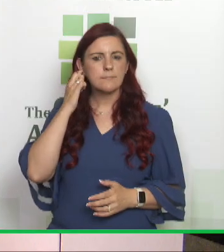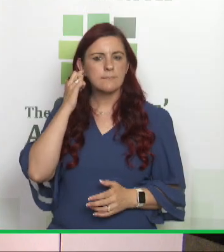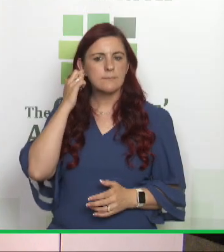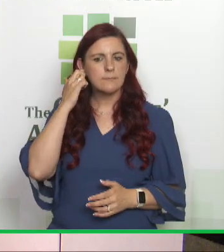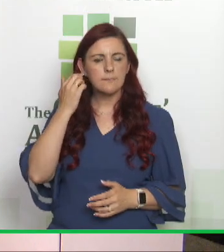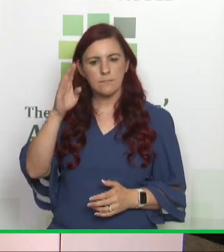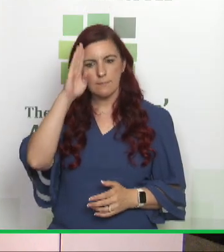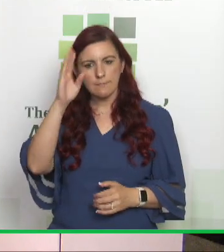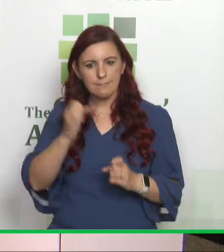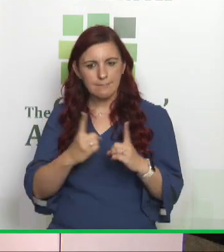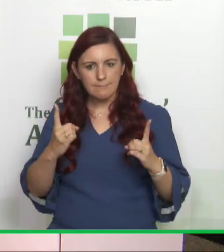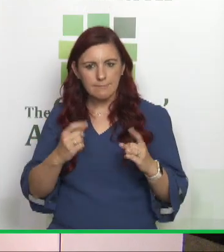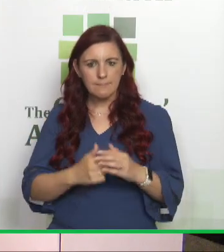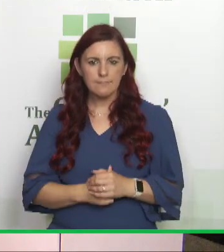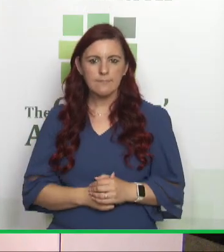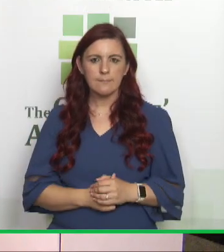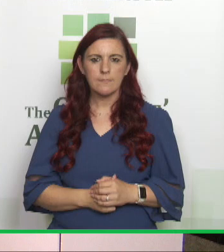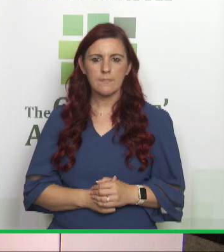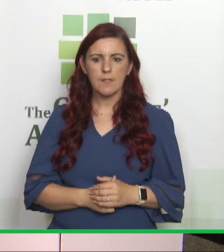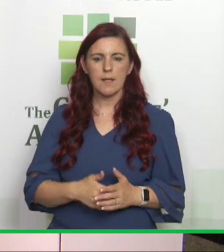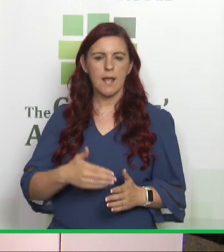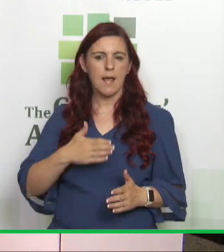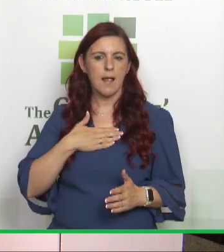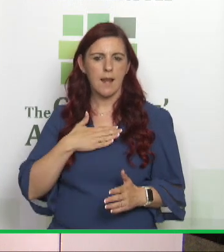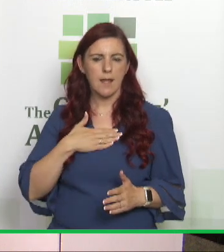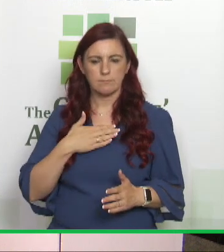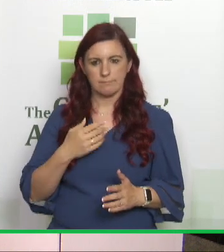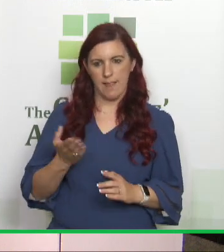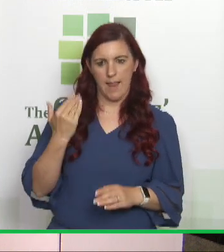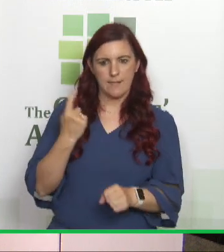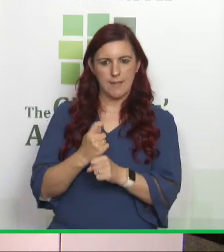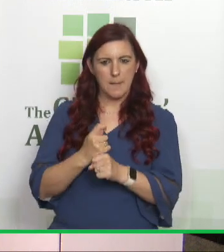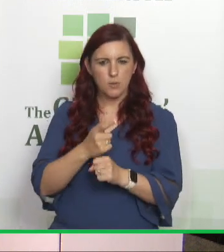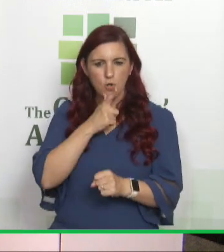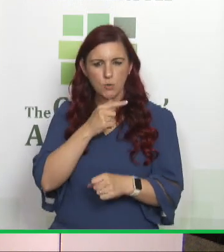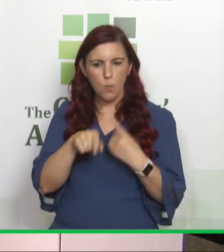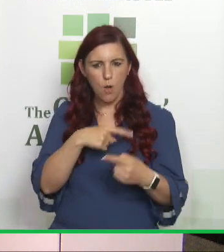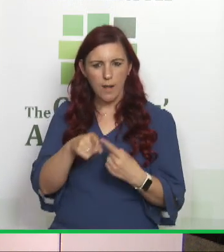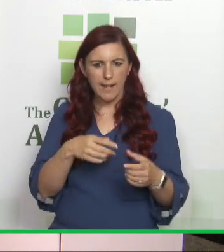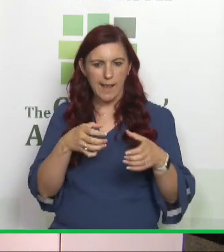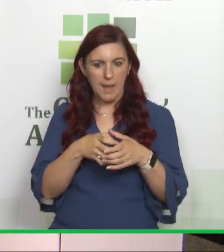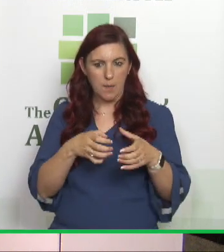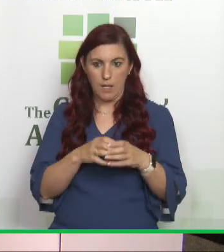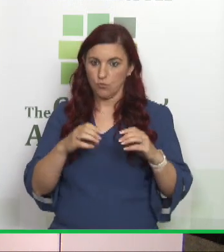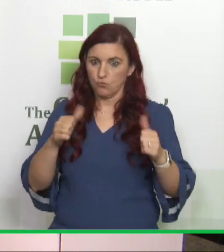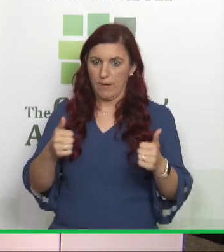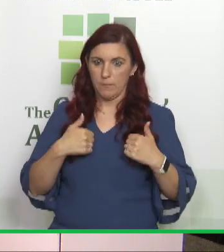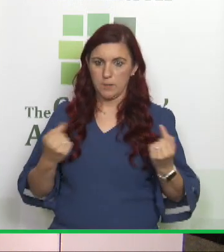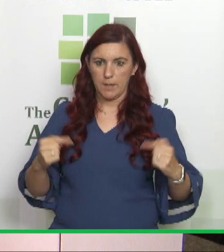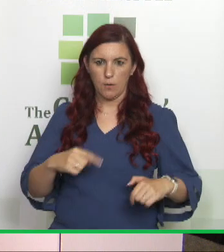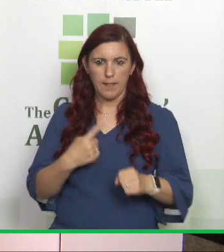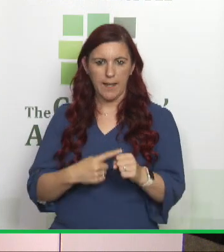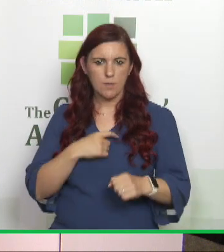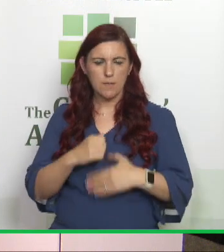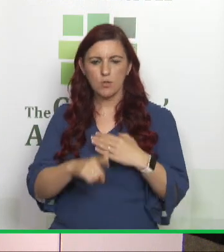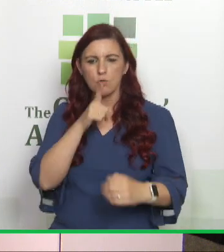Good afternoon, ladies and gentlemen. I last addressed you in April, and it's a great privilege for me to be back to talk to you about the work